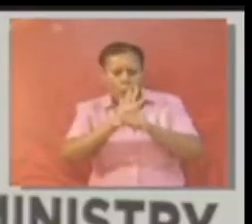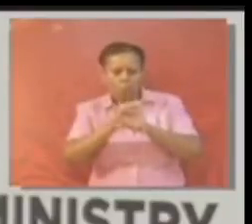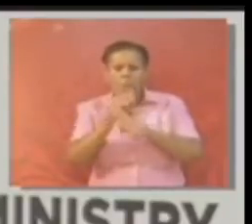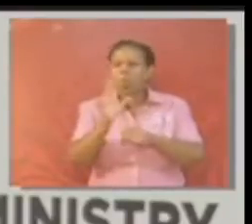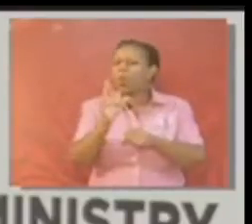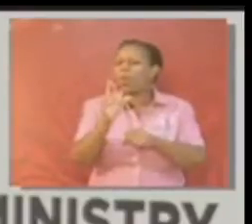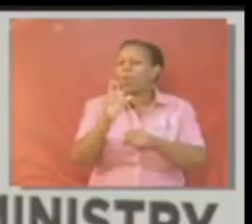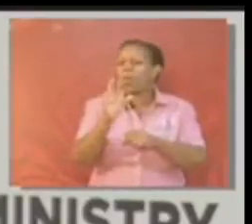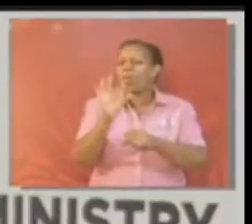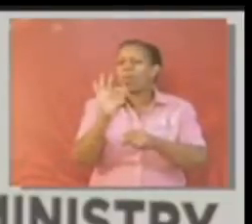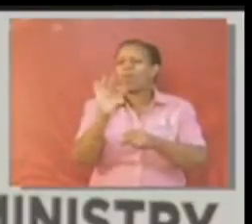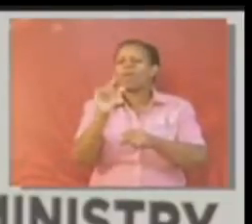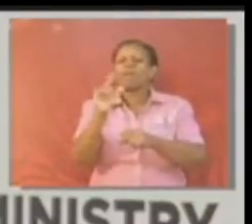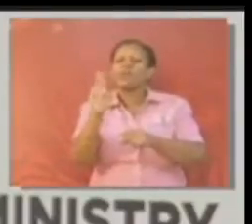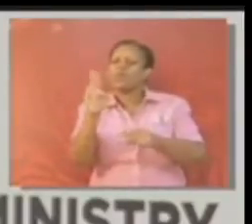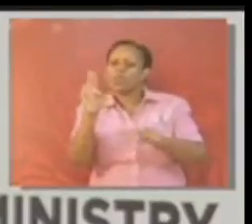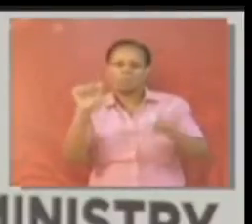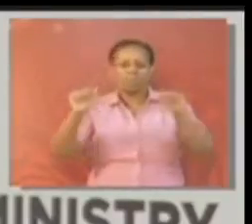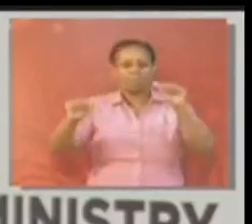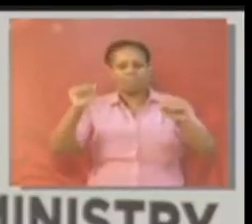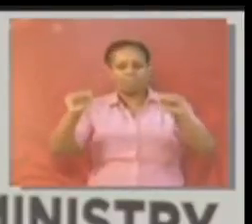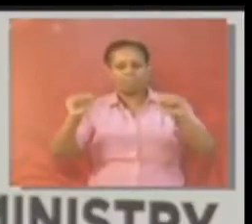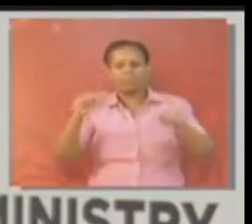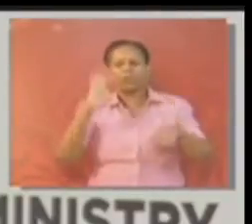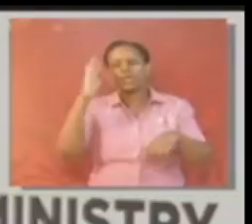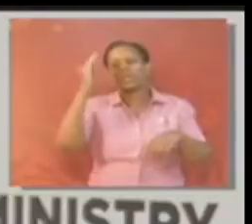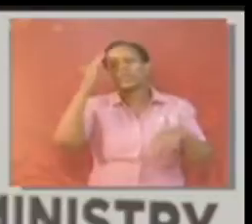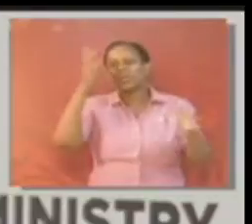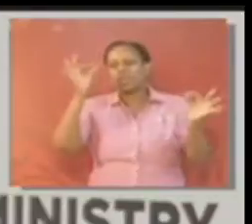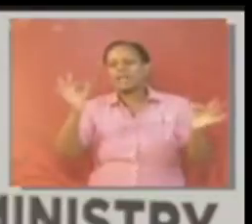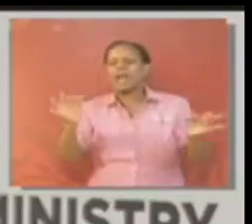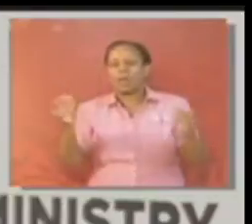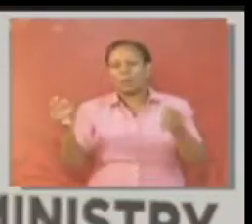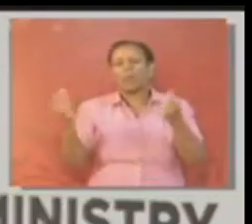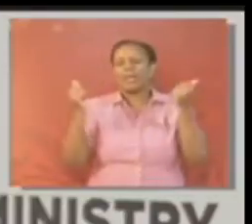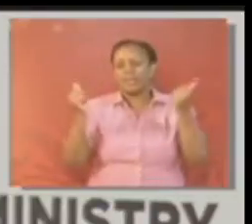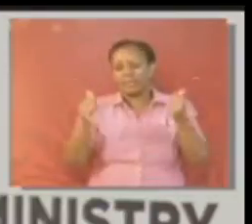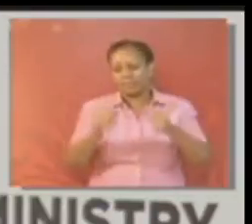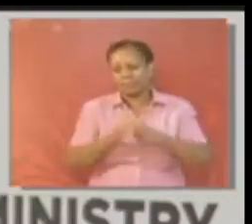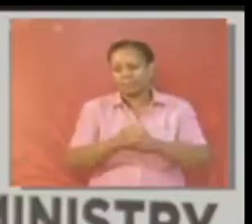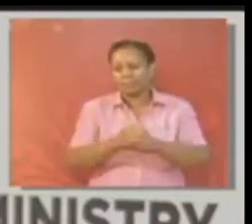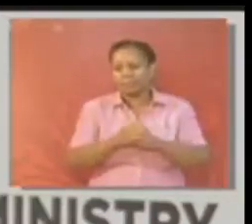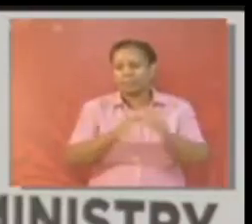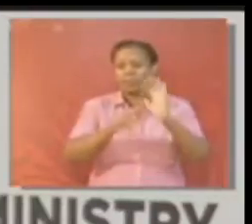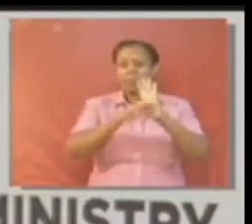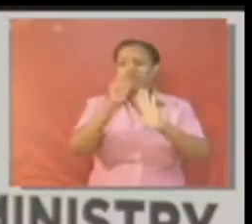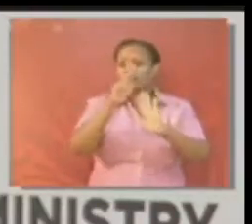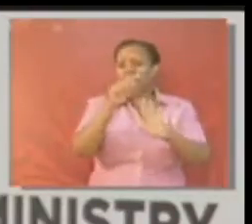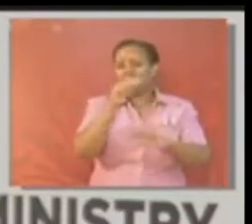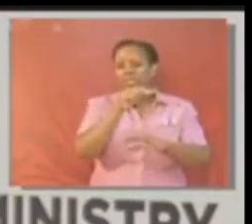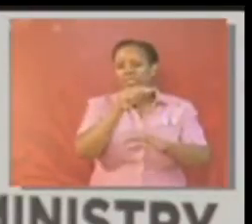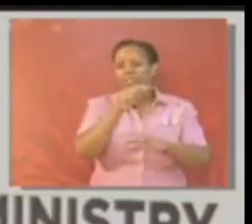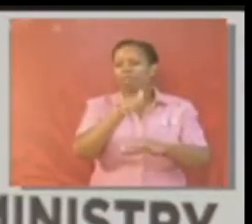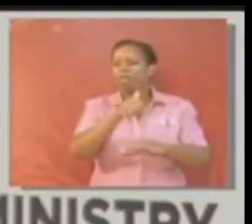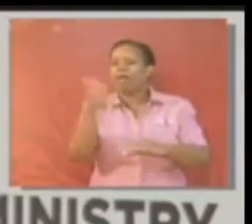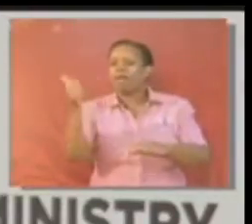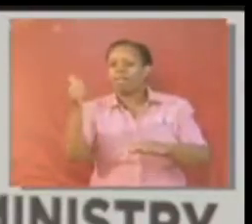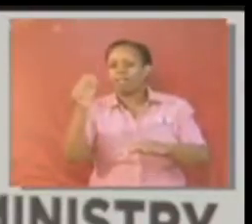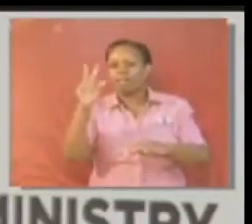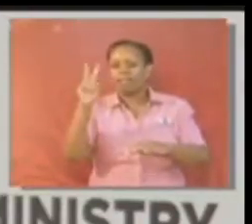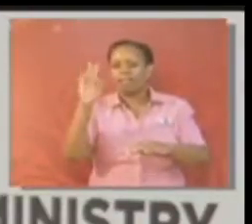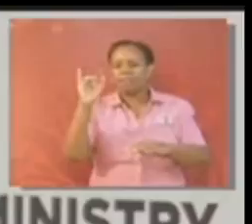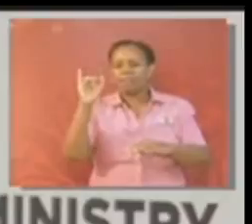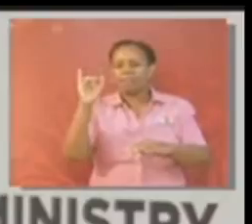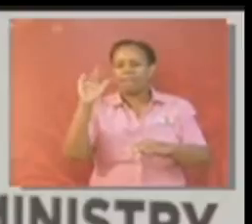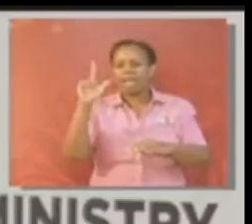of the larger, as well as some of the villas, will come on soon with regards to the assurance stamp from the Caribbean Public